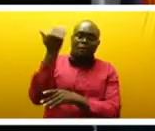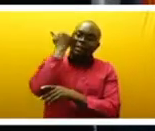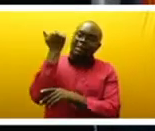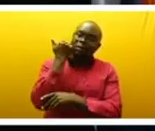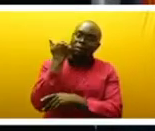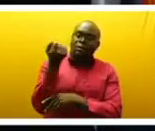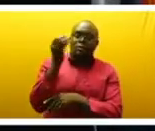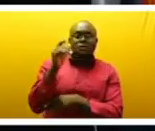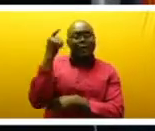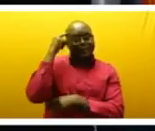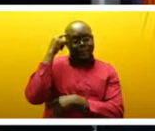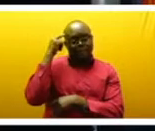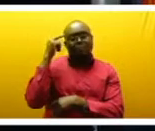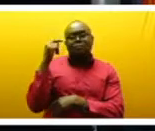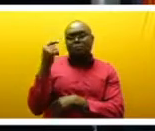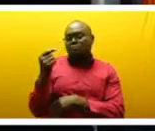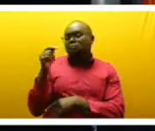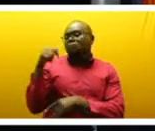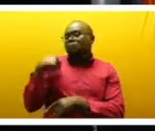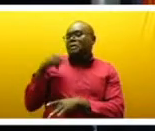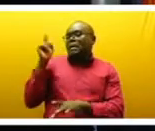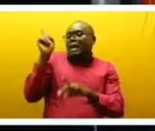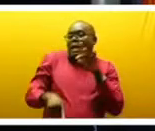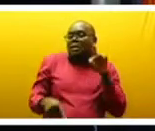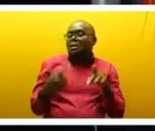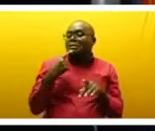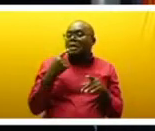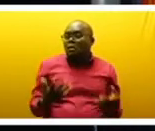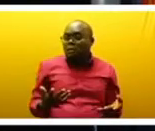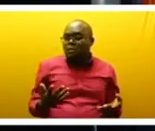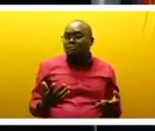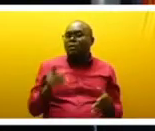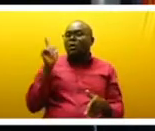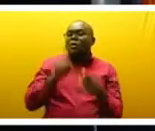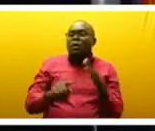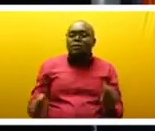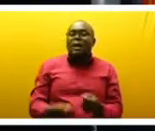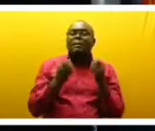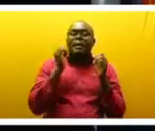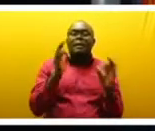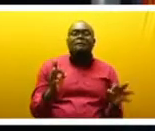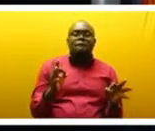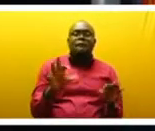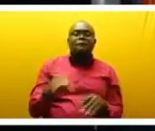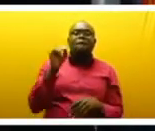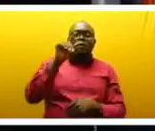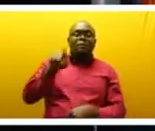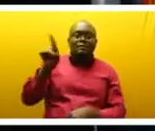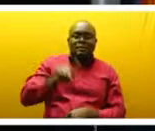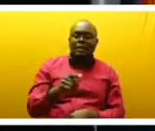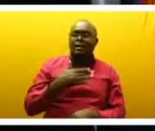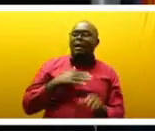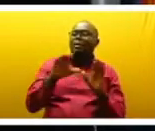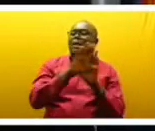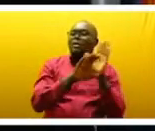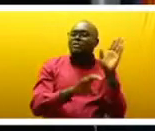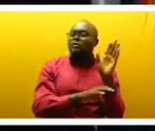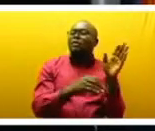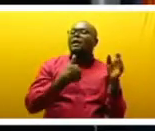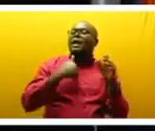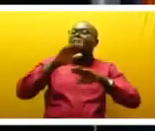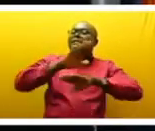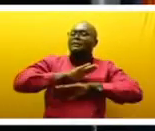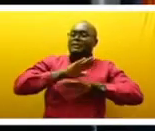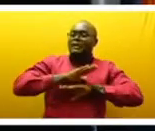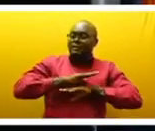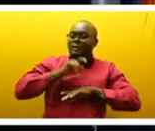think it would be premature to start anticipating what were to happen, because I think our Constitution has sufficient, and I think we